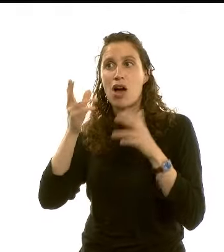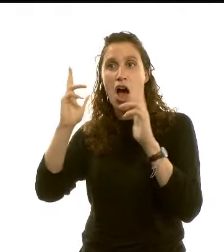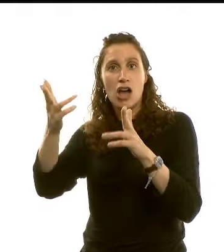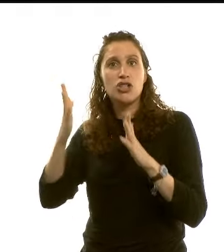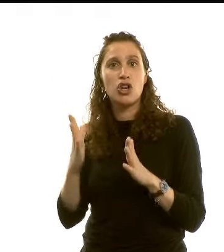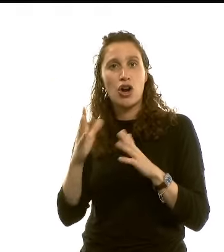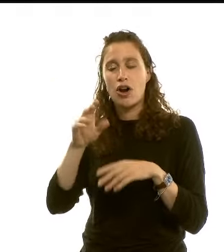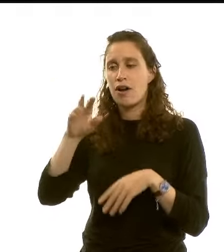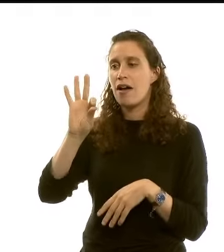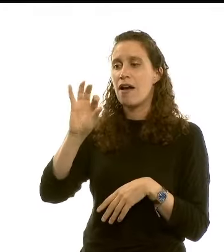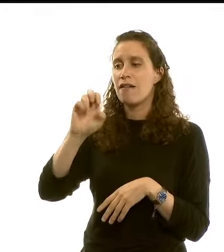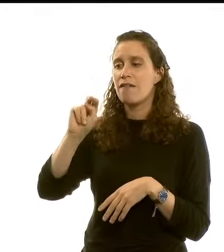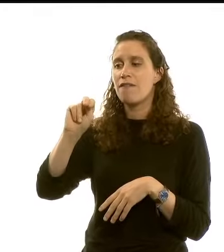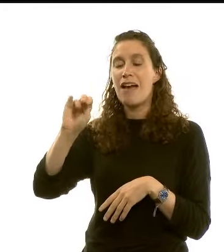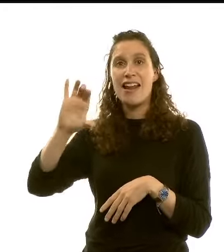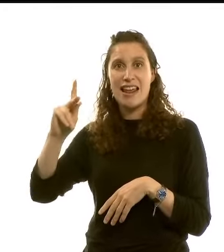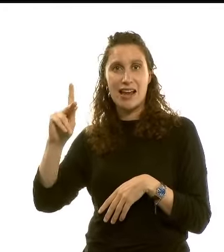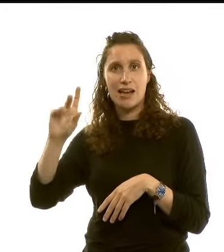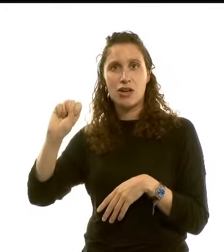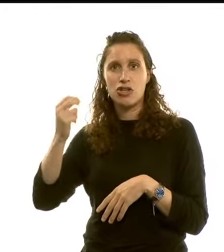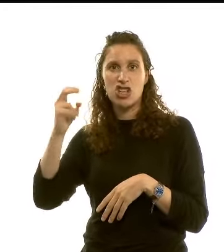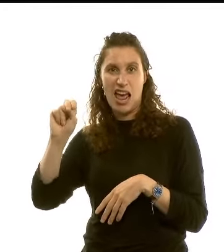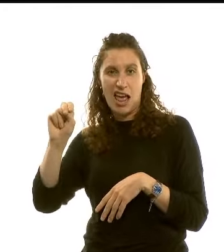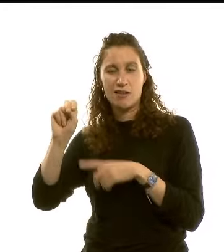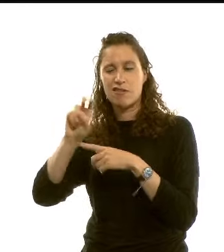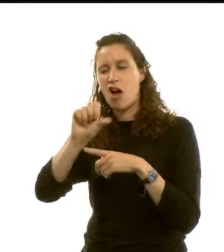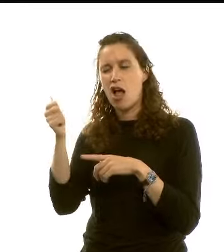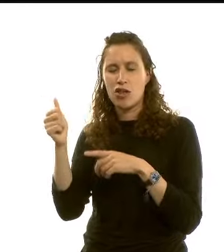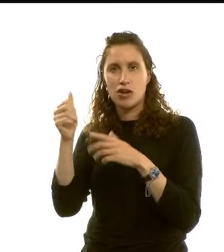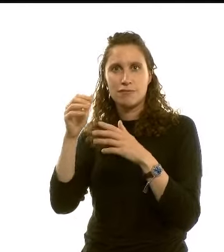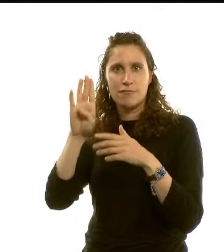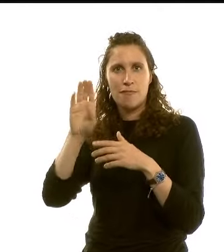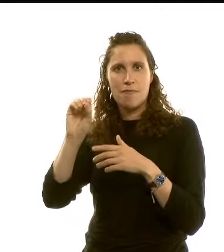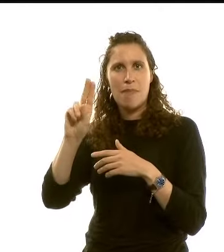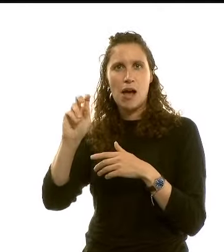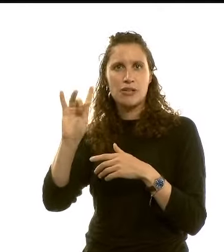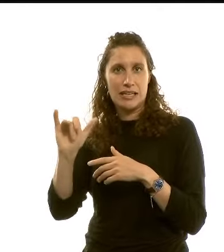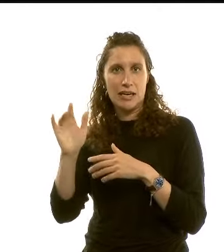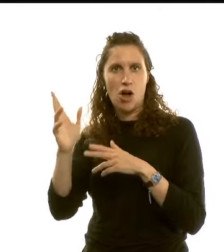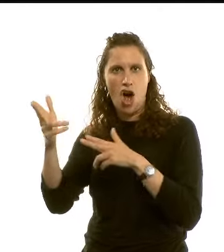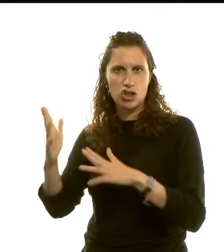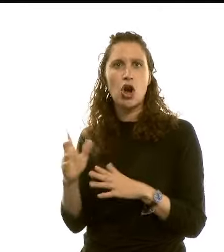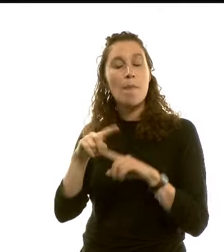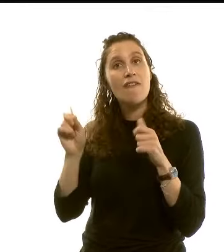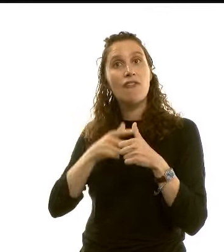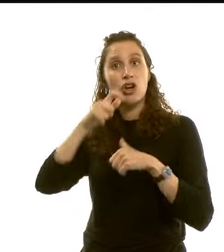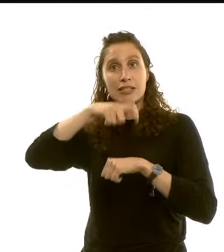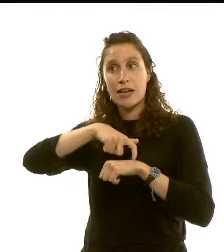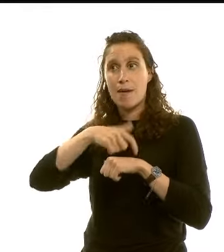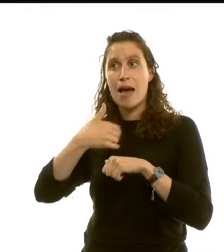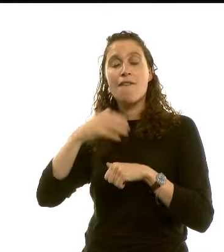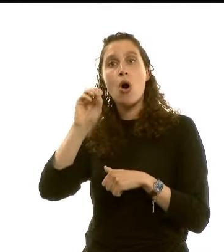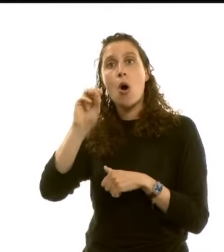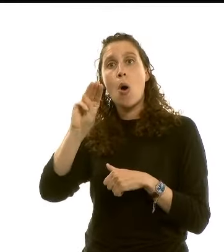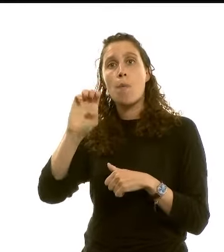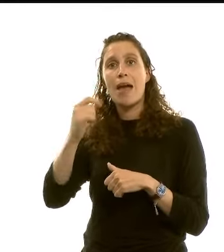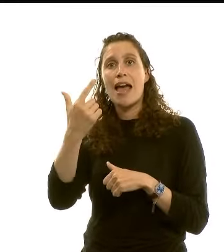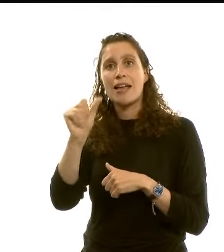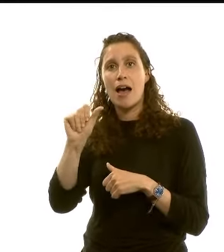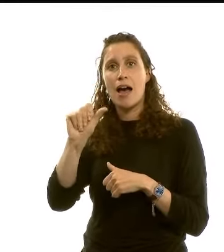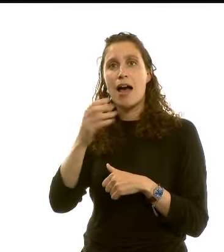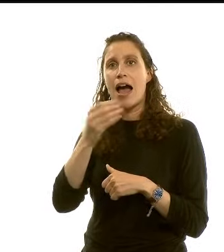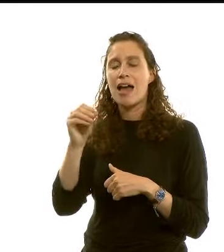Shand, who is a competing bounty hunter. And for the first time in any LEGO Star Wars sets, we have Omega and